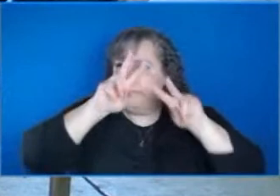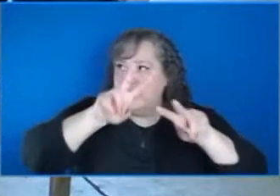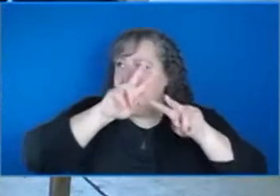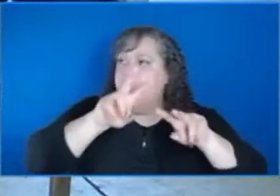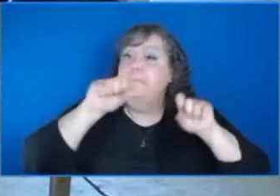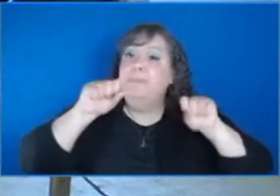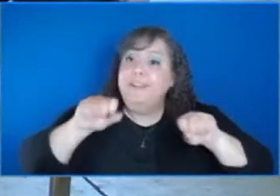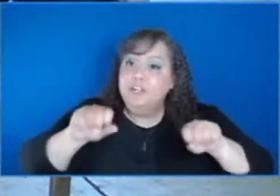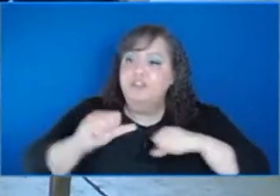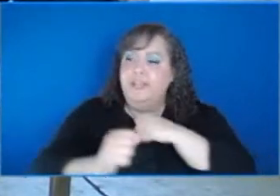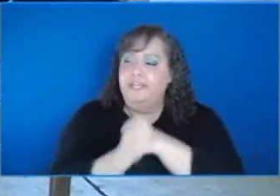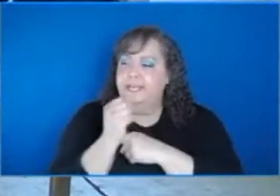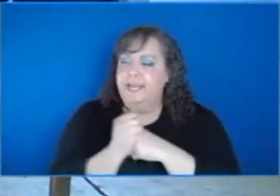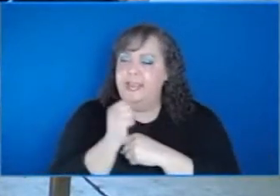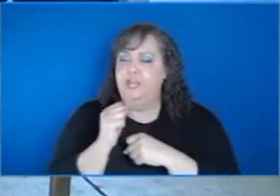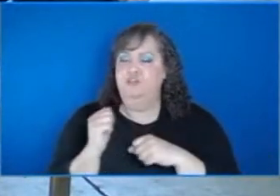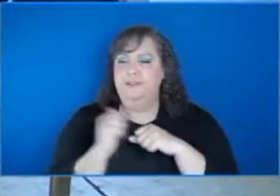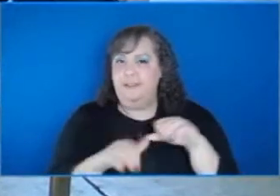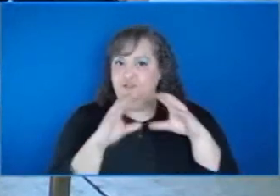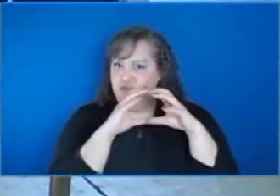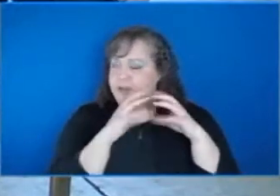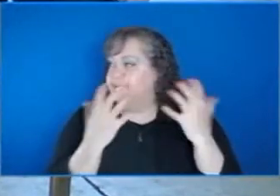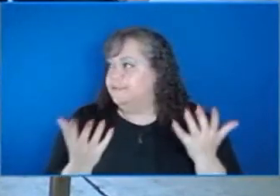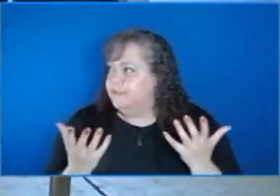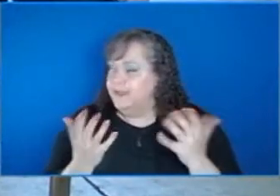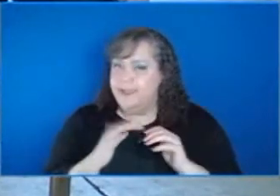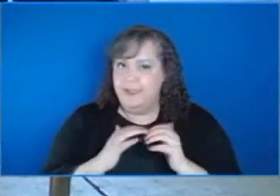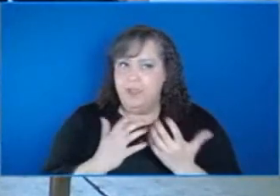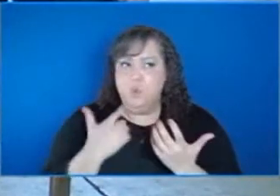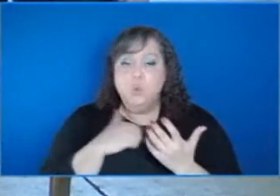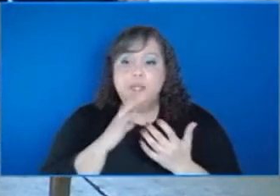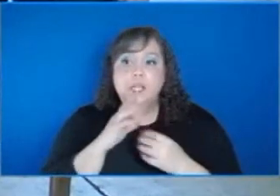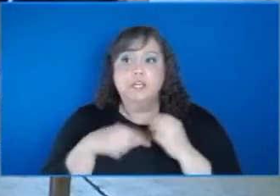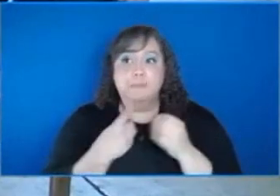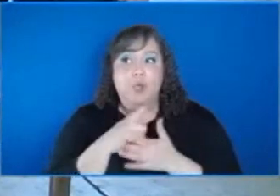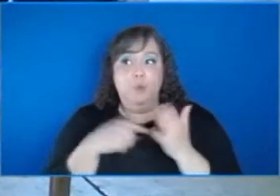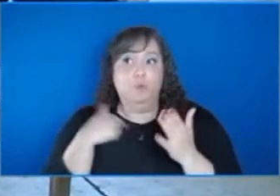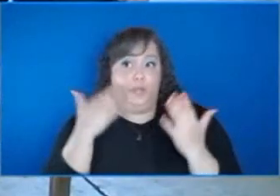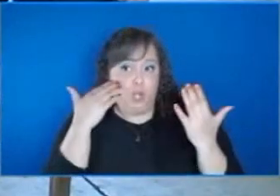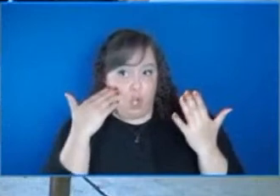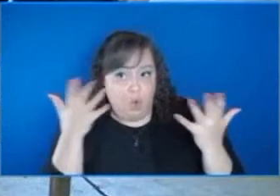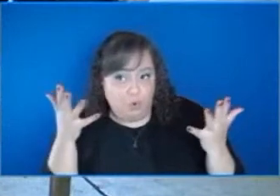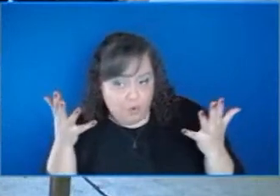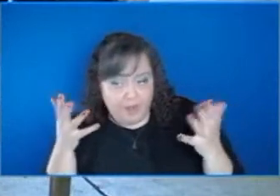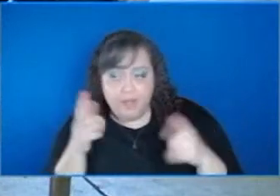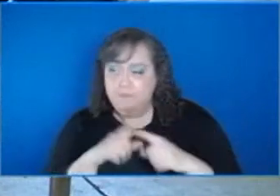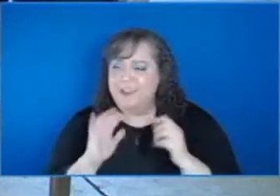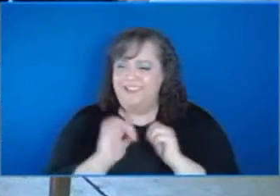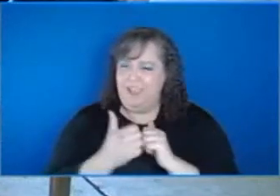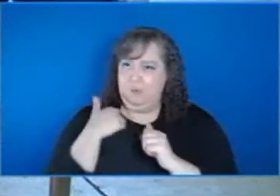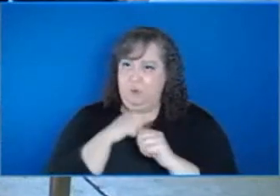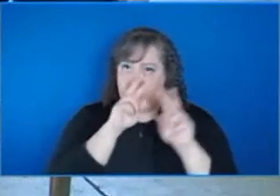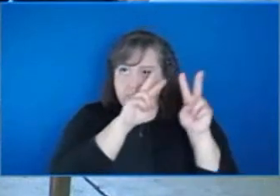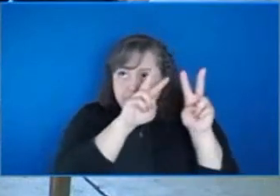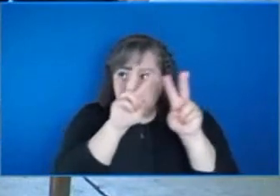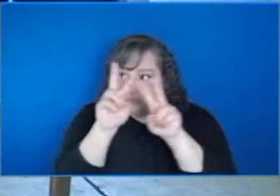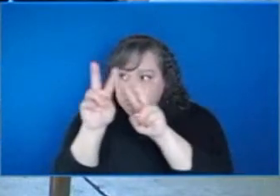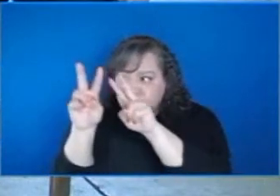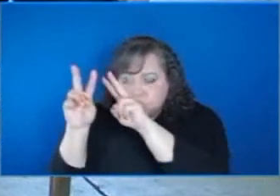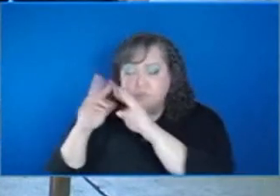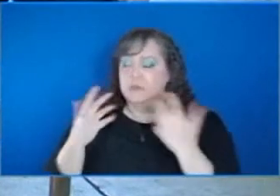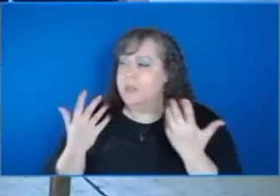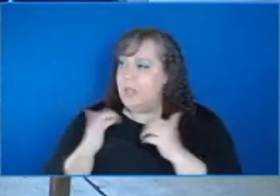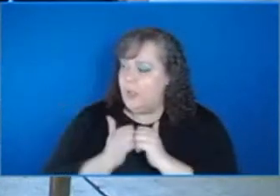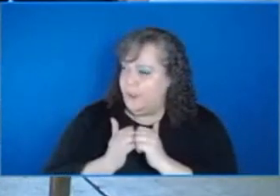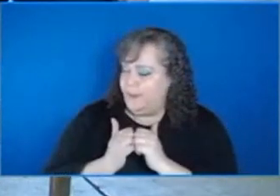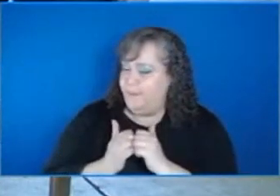We've talked about the ones that we know. How are we keeping our eyes on the skies? Yeah, it's a great question, and we have